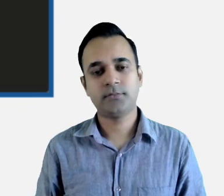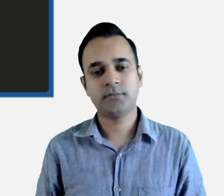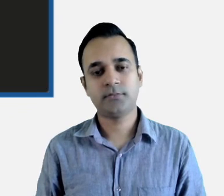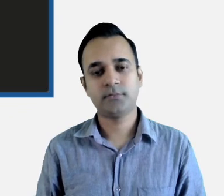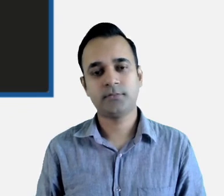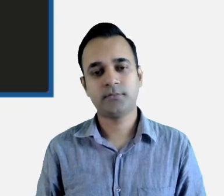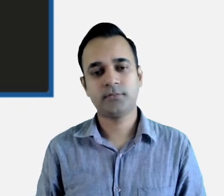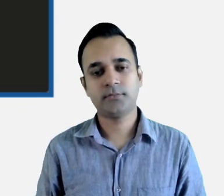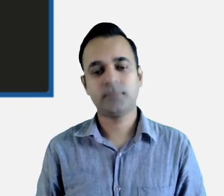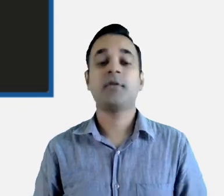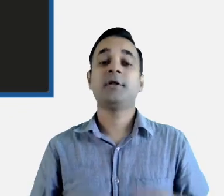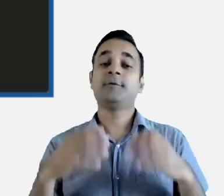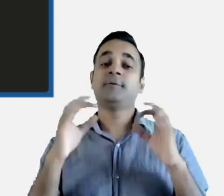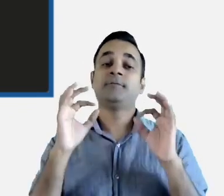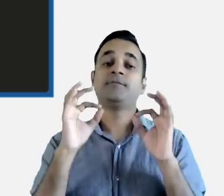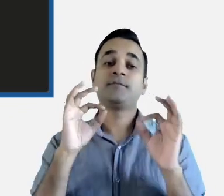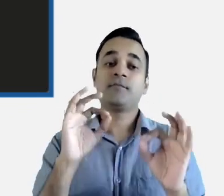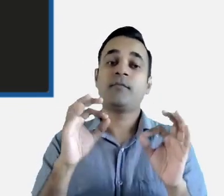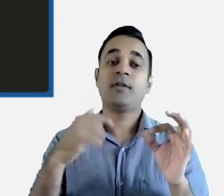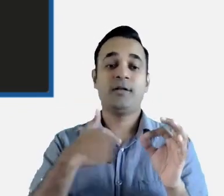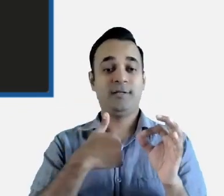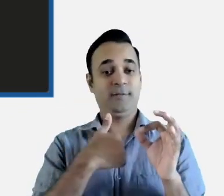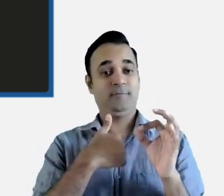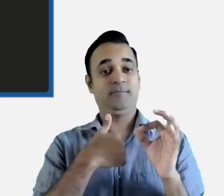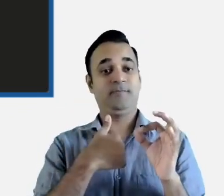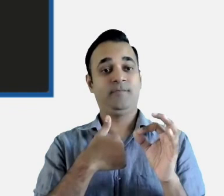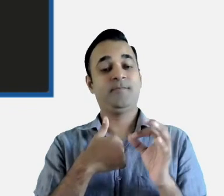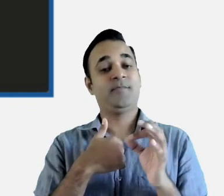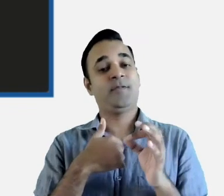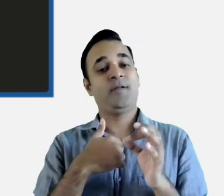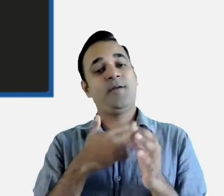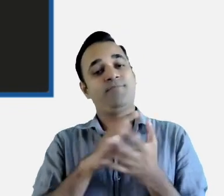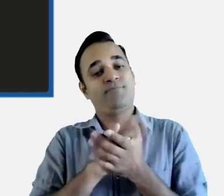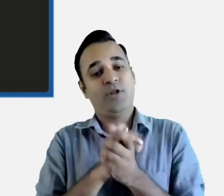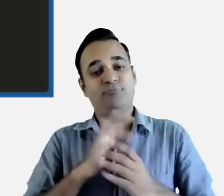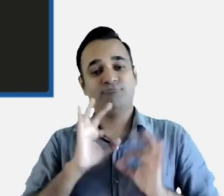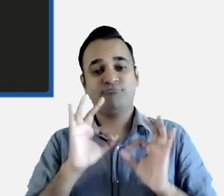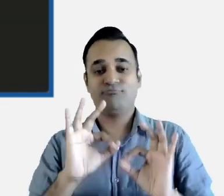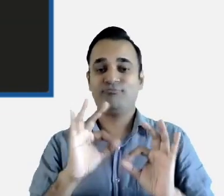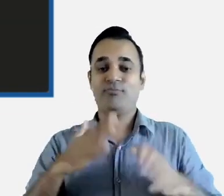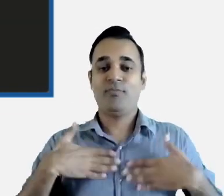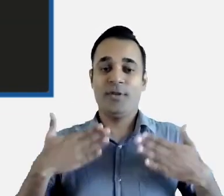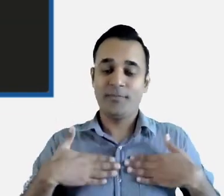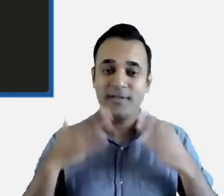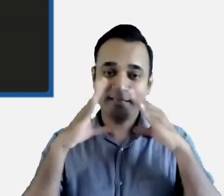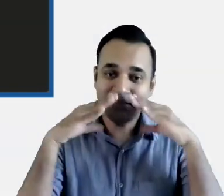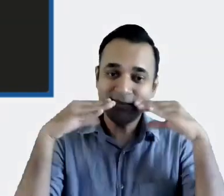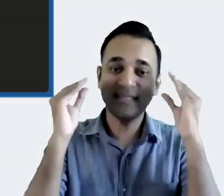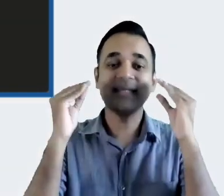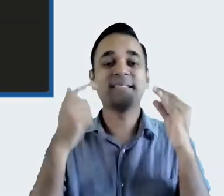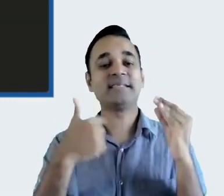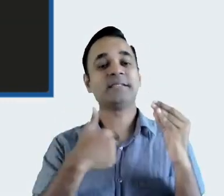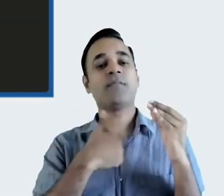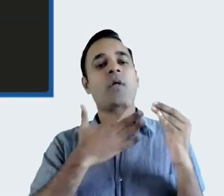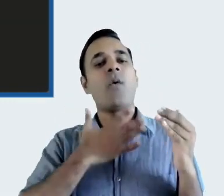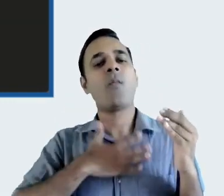la participación. Lo había mencionado Liz en su presentación en el 6º principio sobre